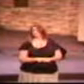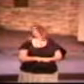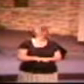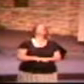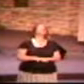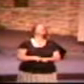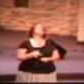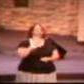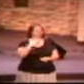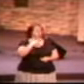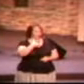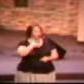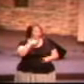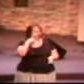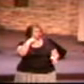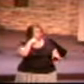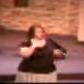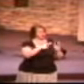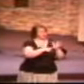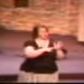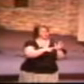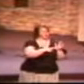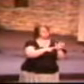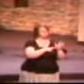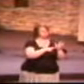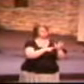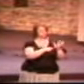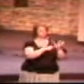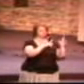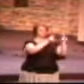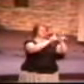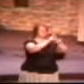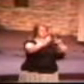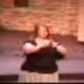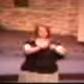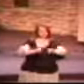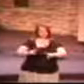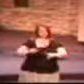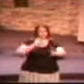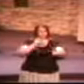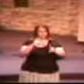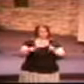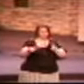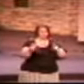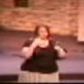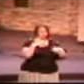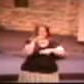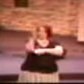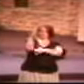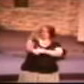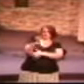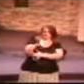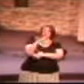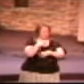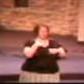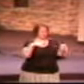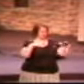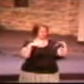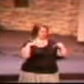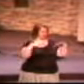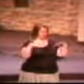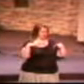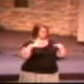I realize that there are all kinds of perceptions about preachers who take vacations,